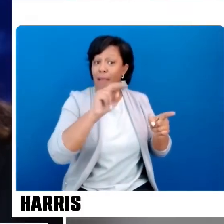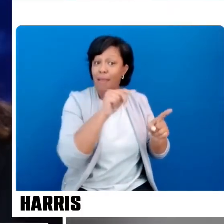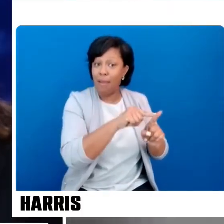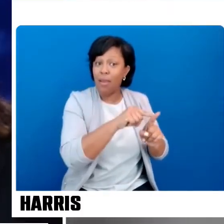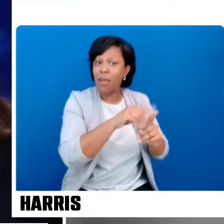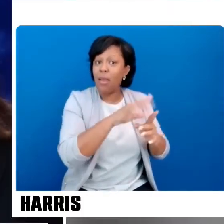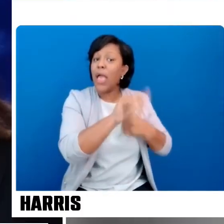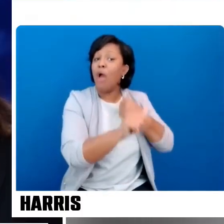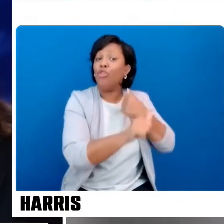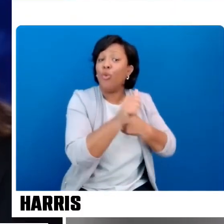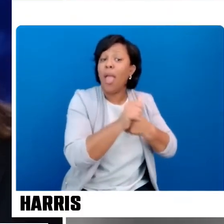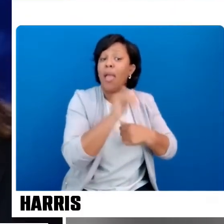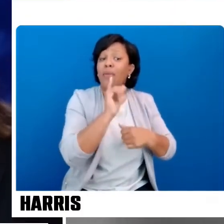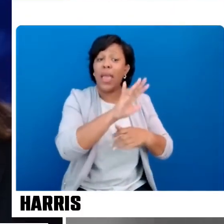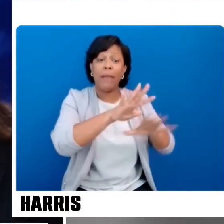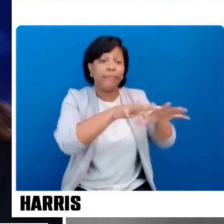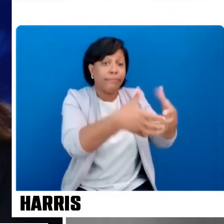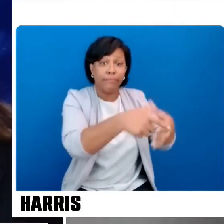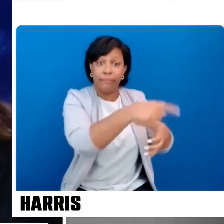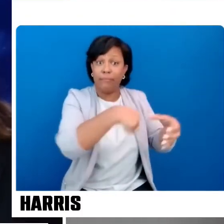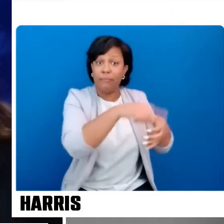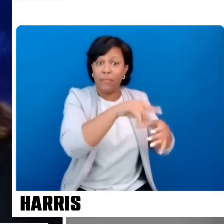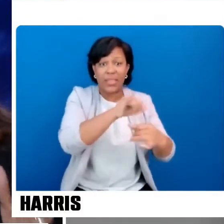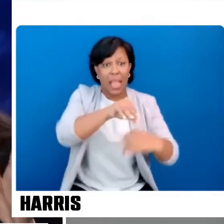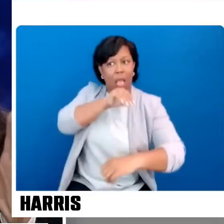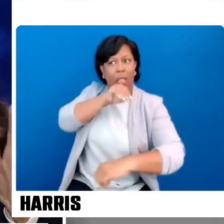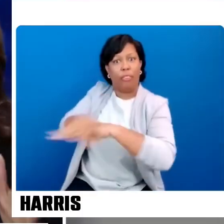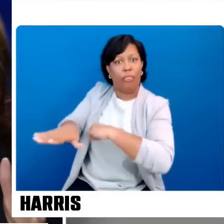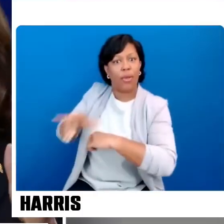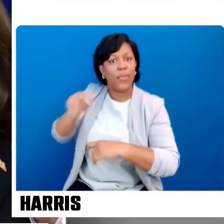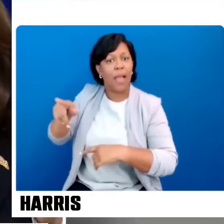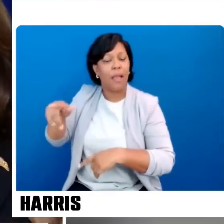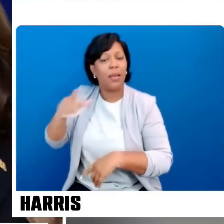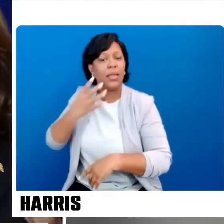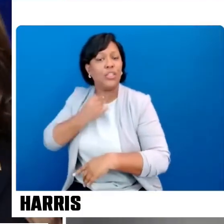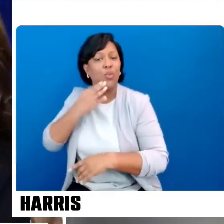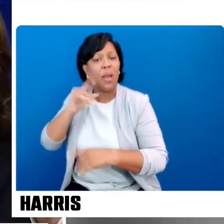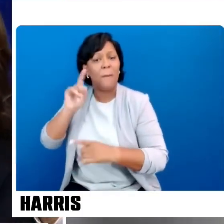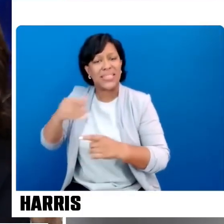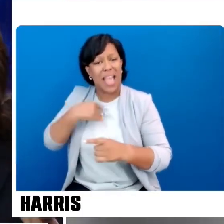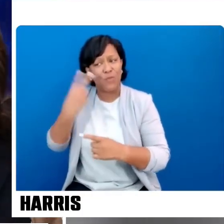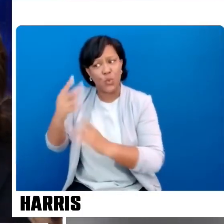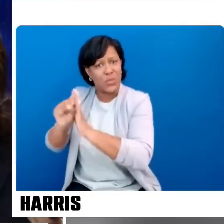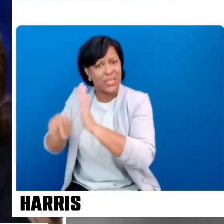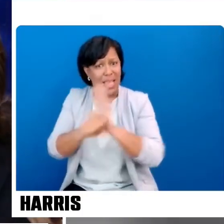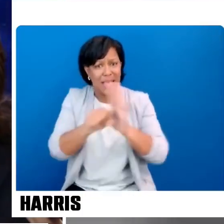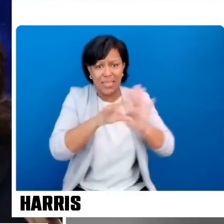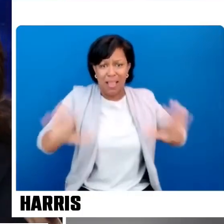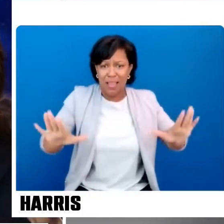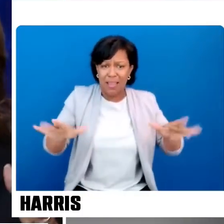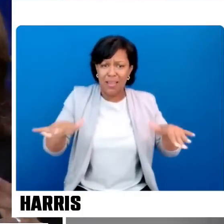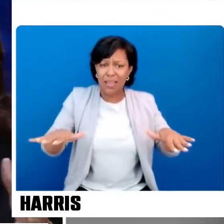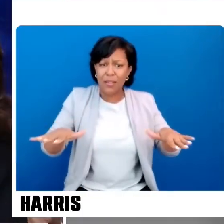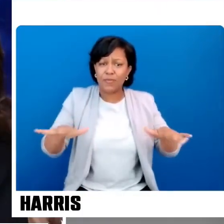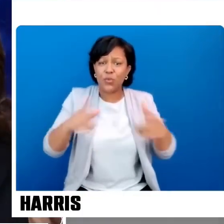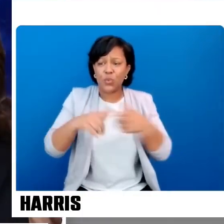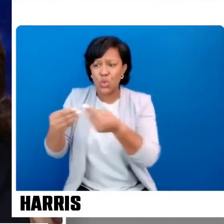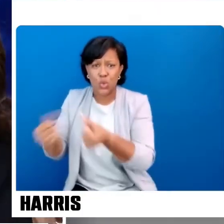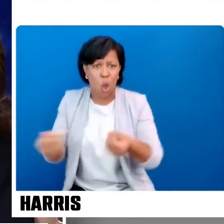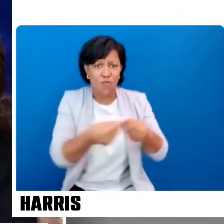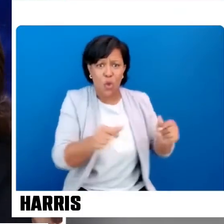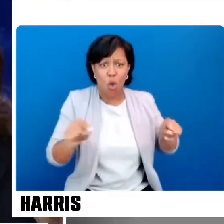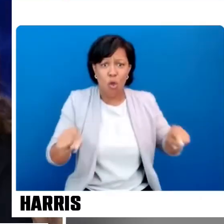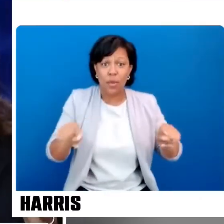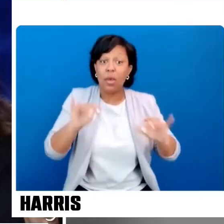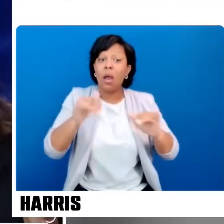to Israel. But we must have a two-state solution where we can rebuild Gaza, where the Palestinians have